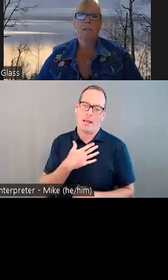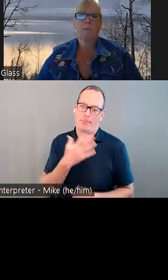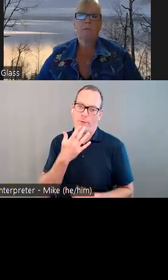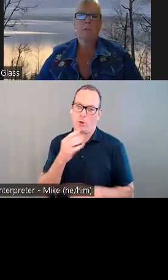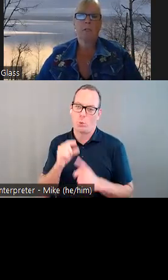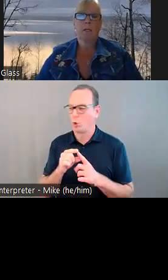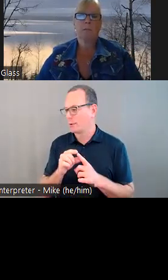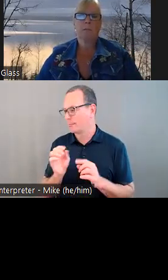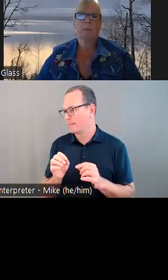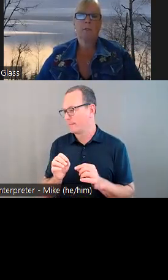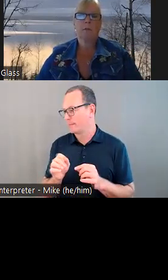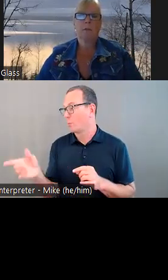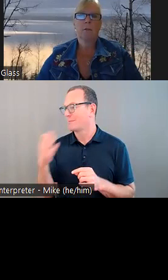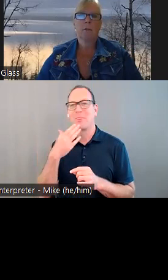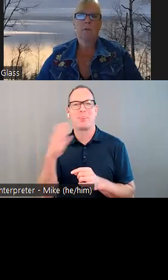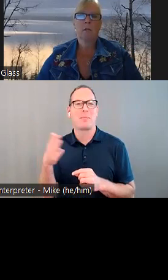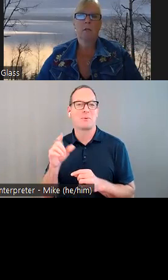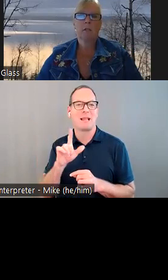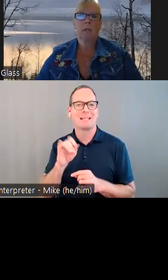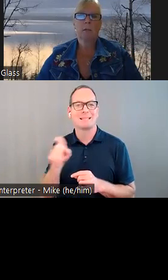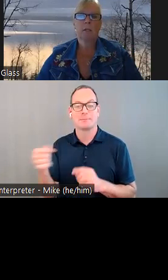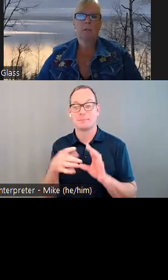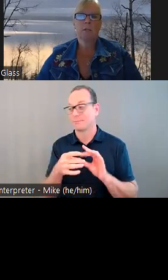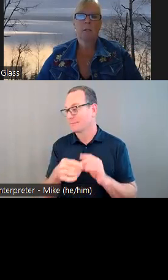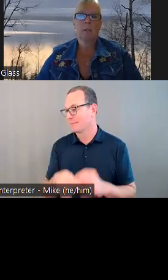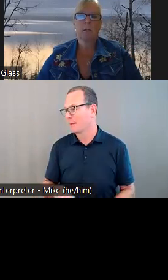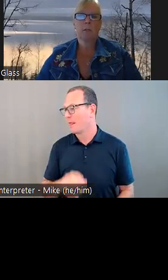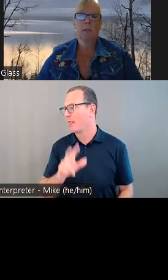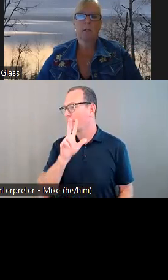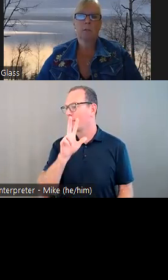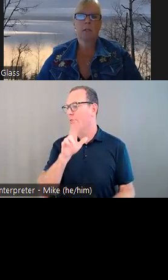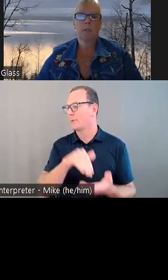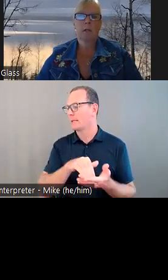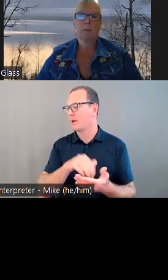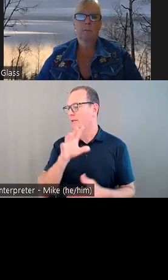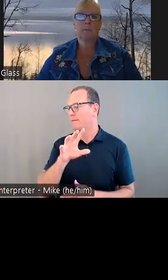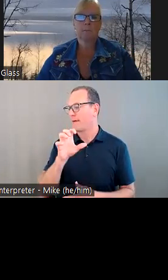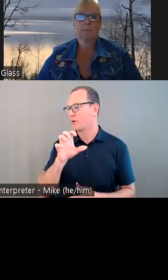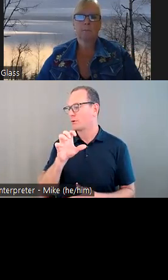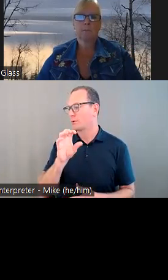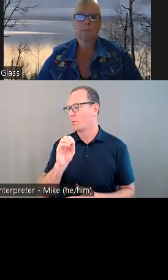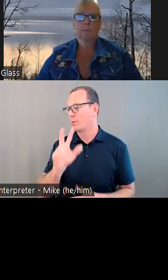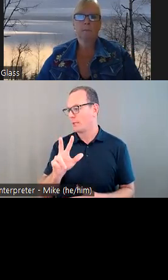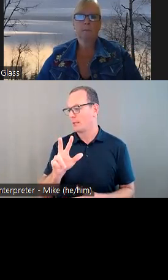thanks, Lisa, for looking that up. 3,503 Ontario LBS learners on OW at this point in time.